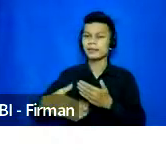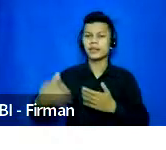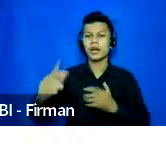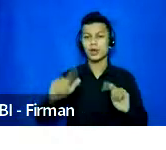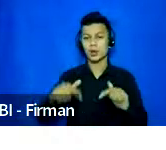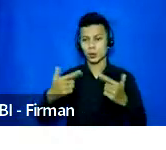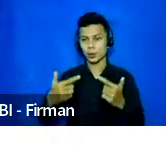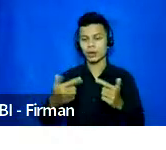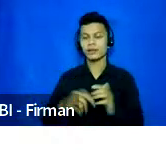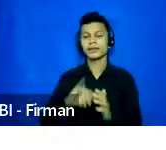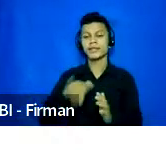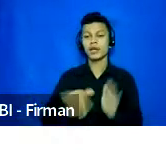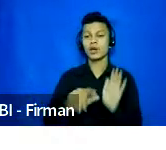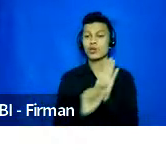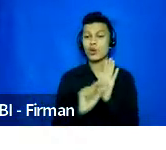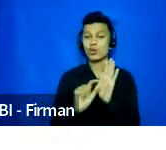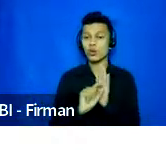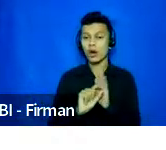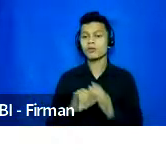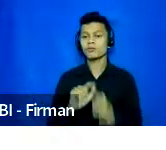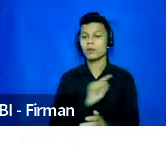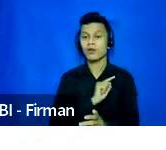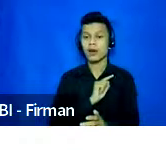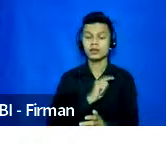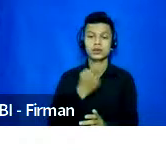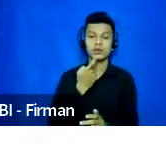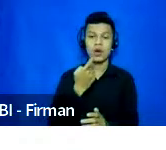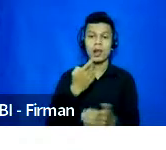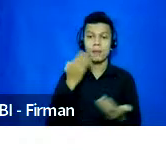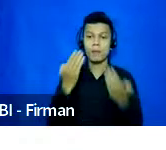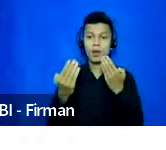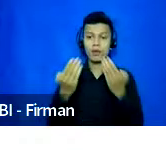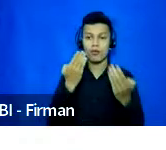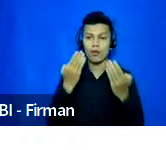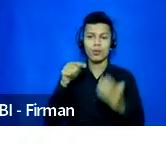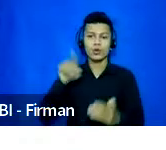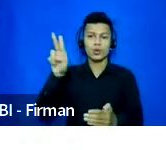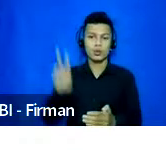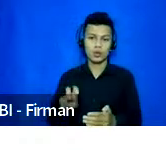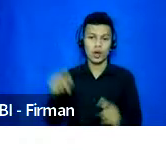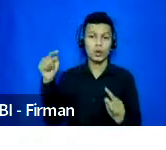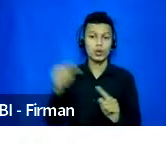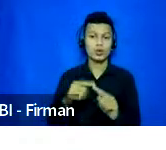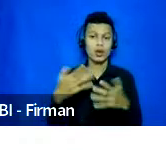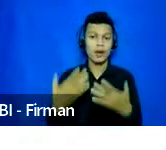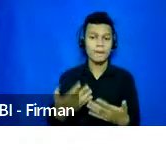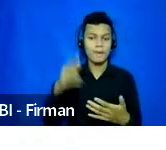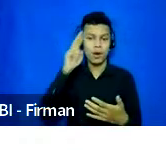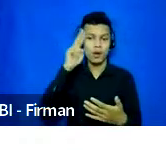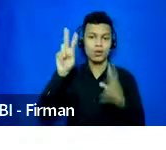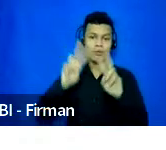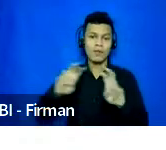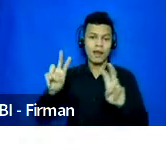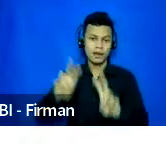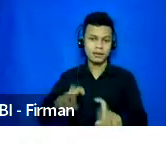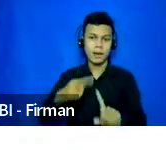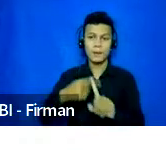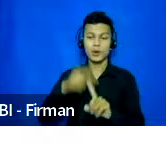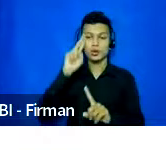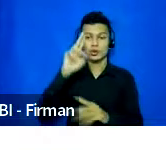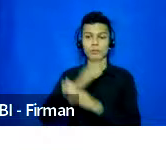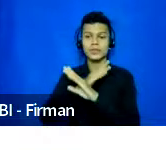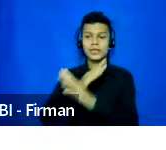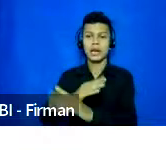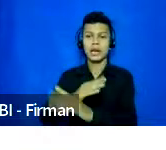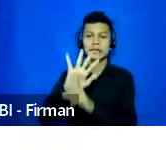platforms' powers to track and profile users and prohibit data uses that discriminates against or harm people.